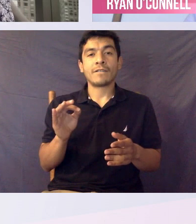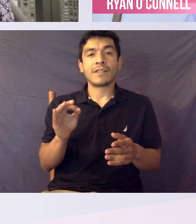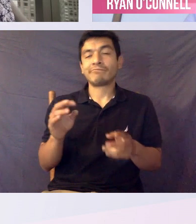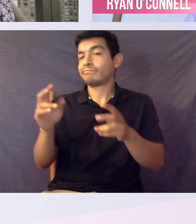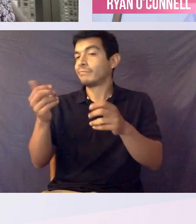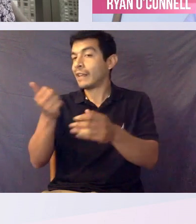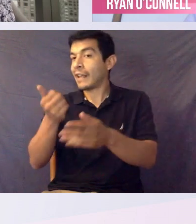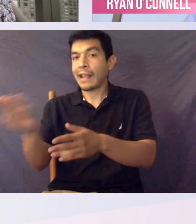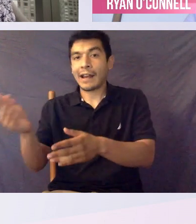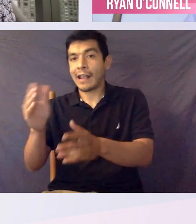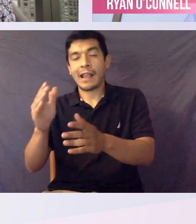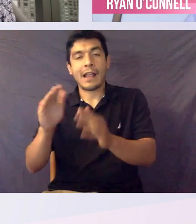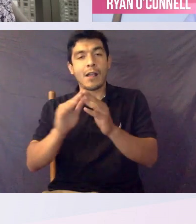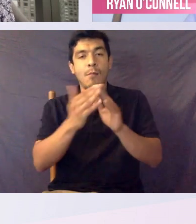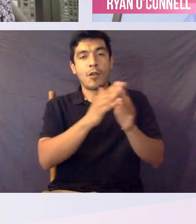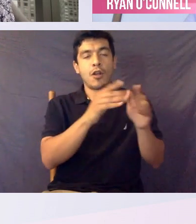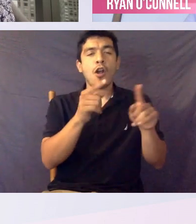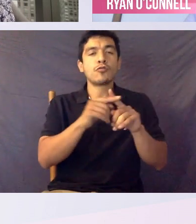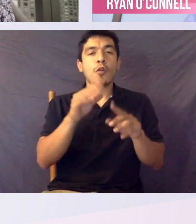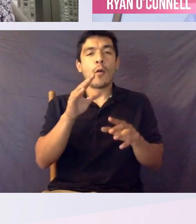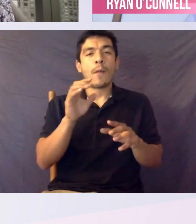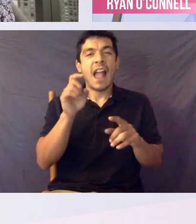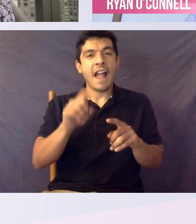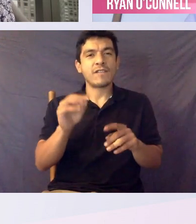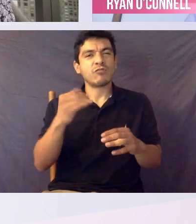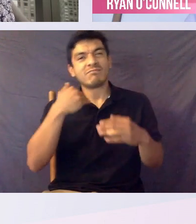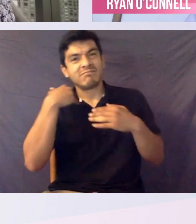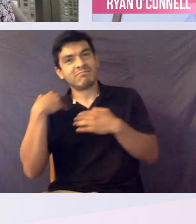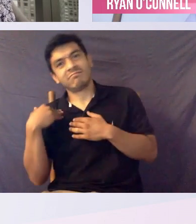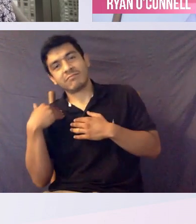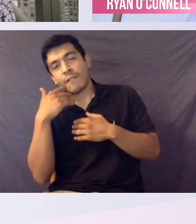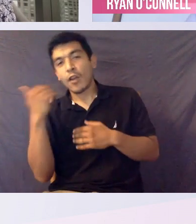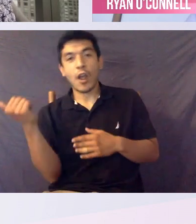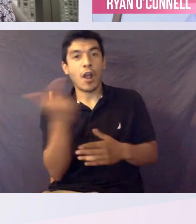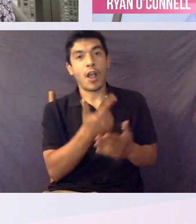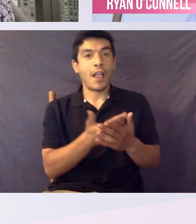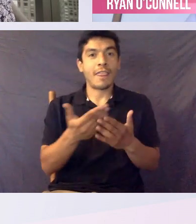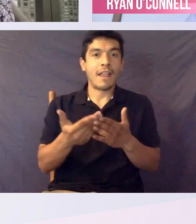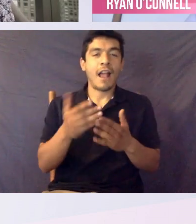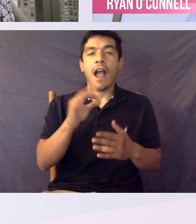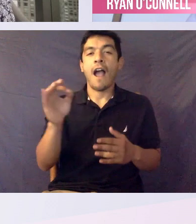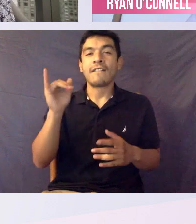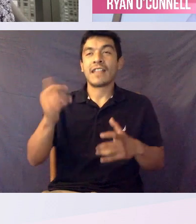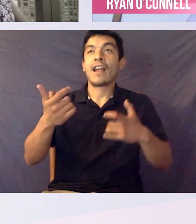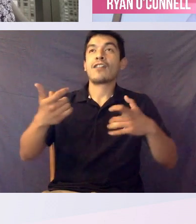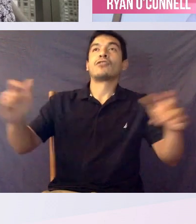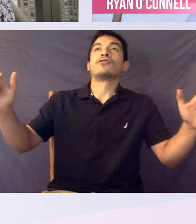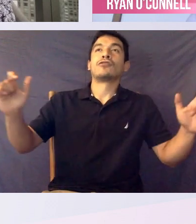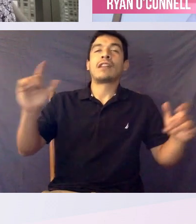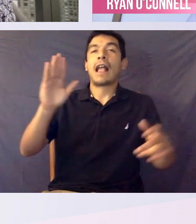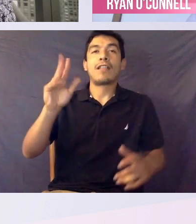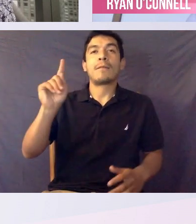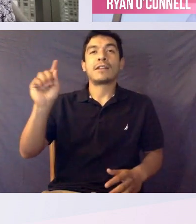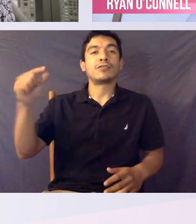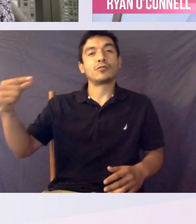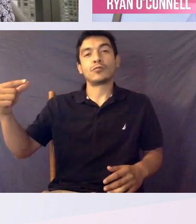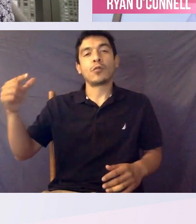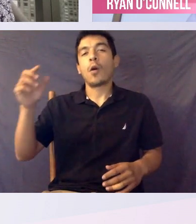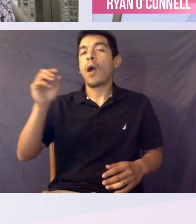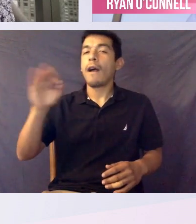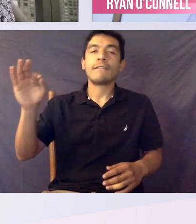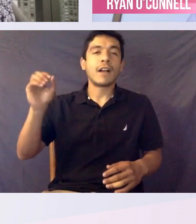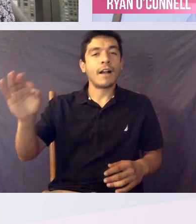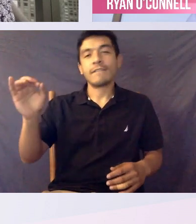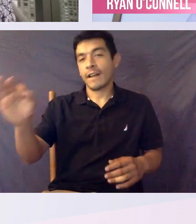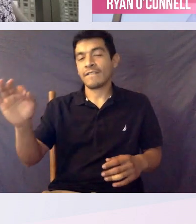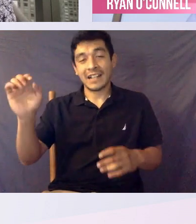to be tapped to be the representative of all things, of the monolith, of the fill in the blank, of et cetera, right?